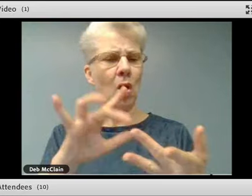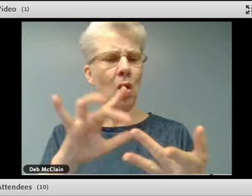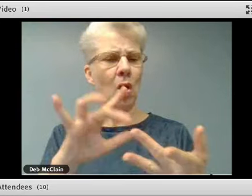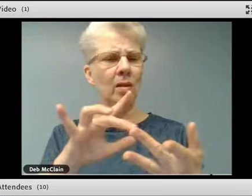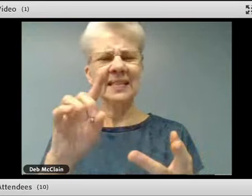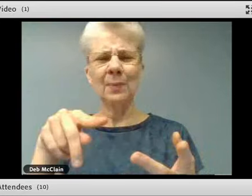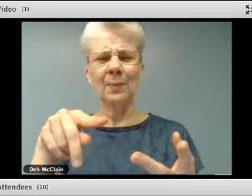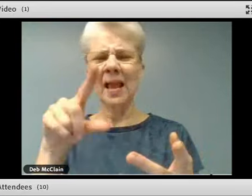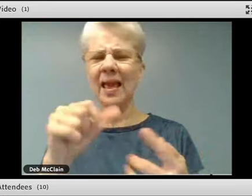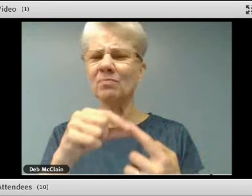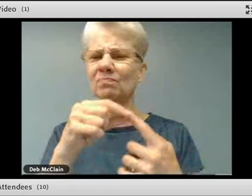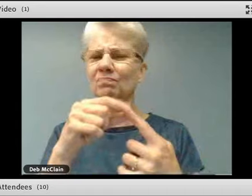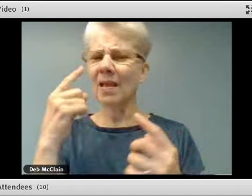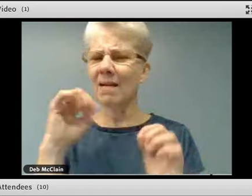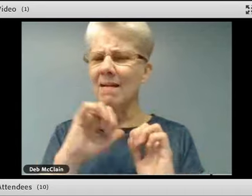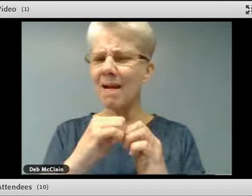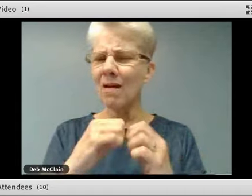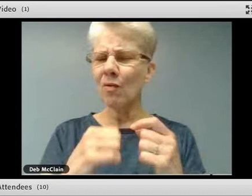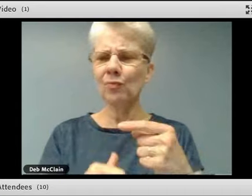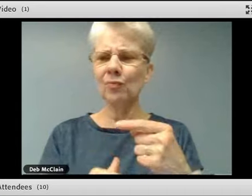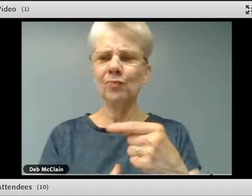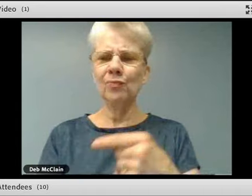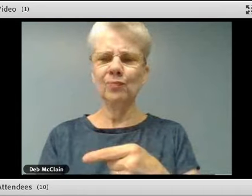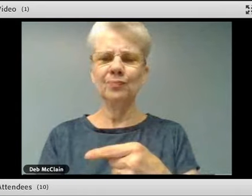DPLA unique?